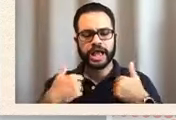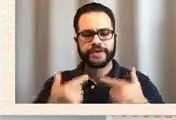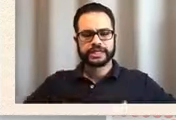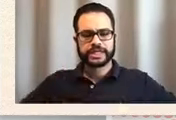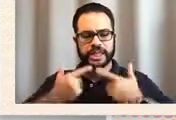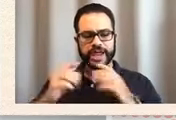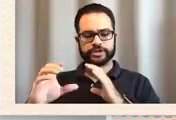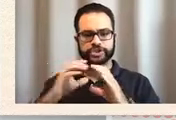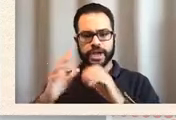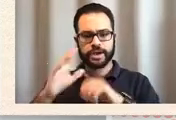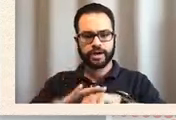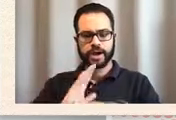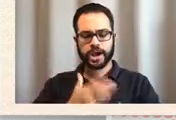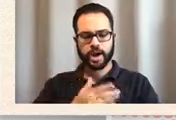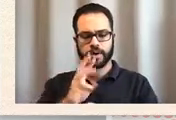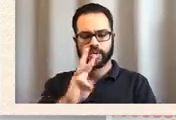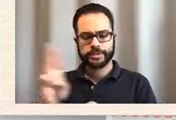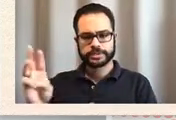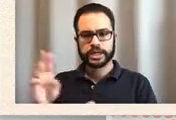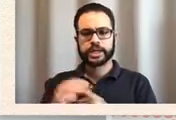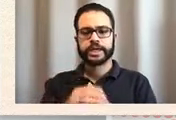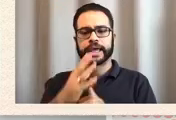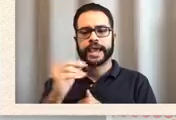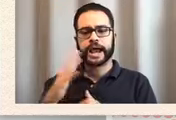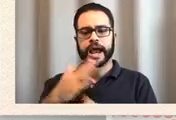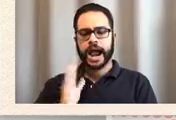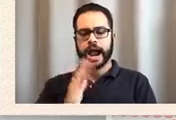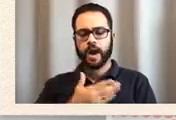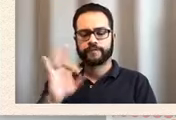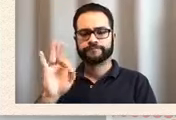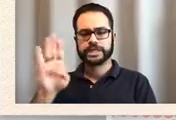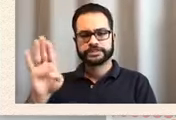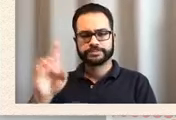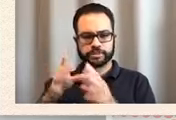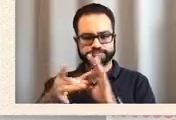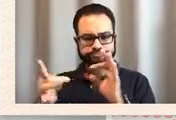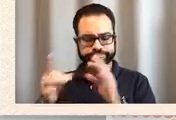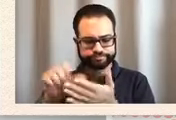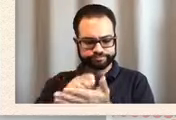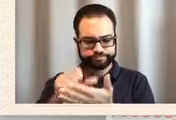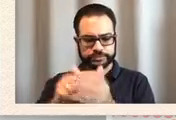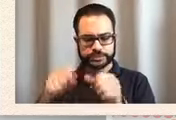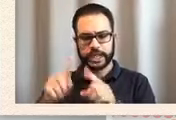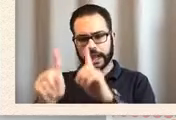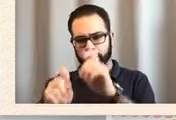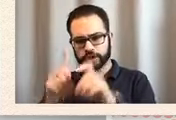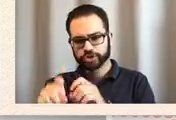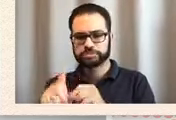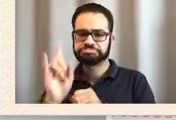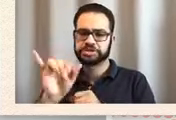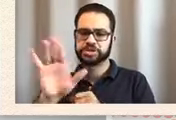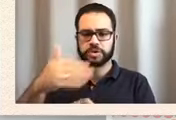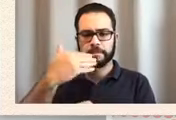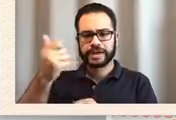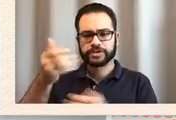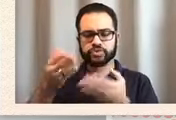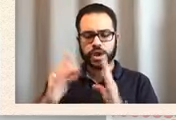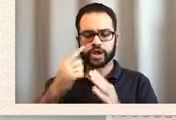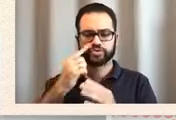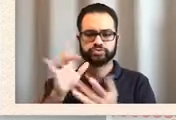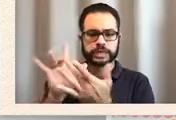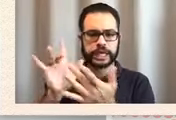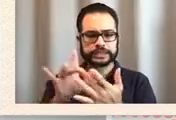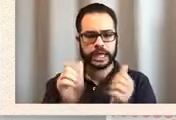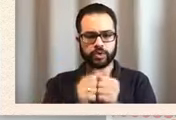a Facebook page as well, where you can go on and ask questions. And so those are your best ways to get a hold of us, is to call